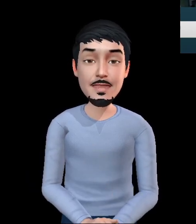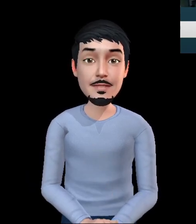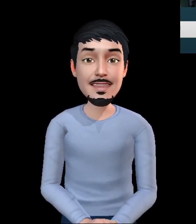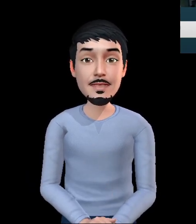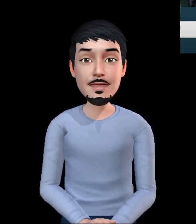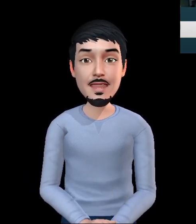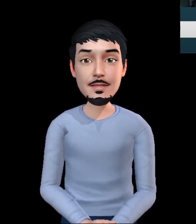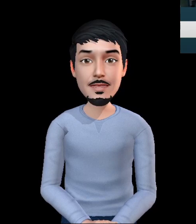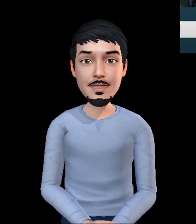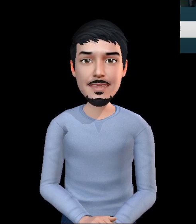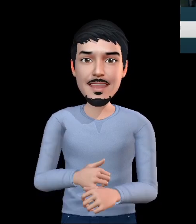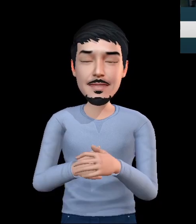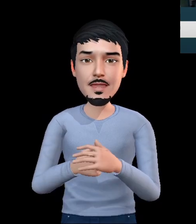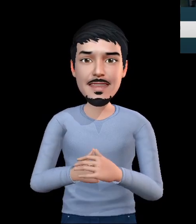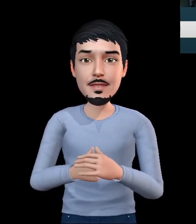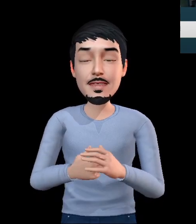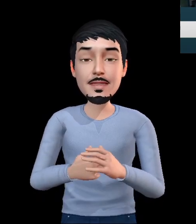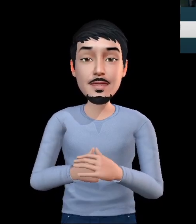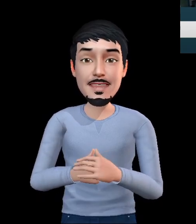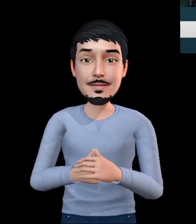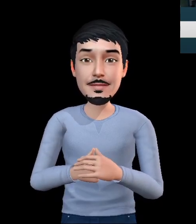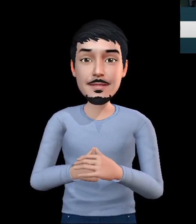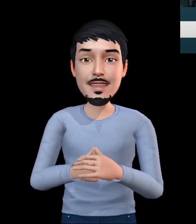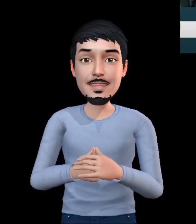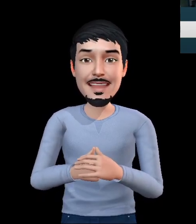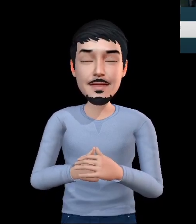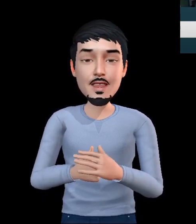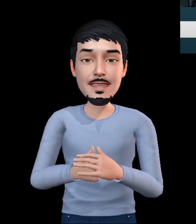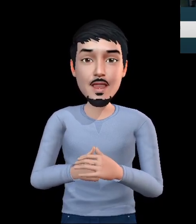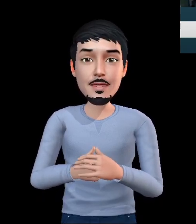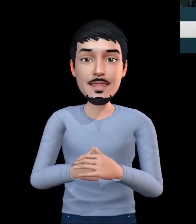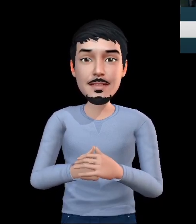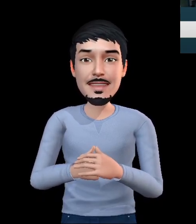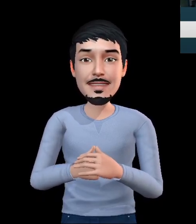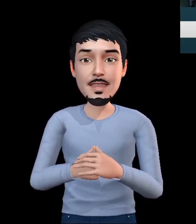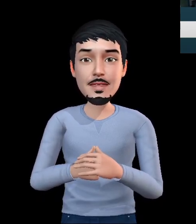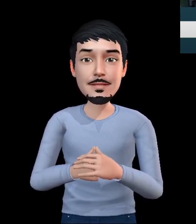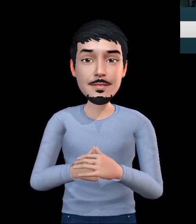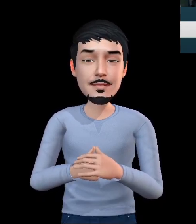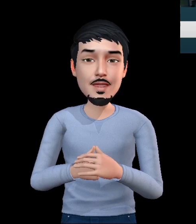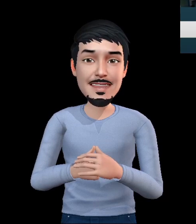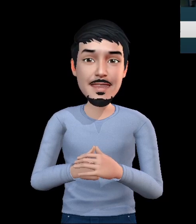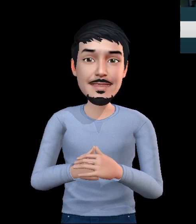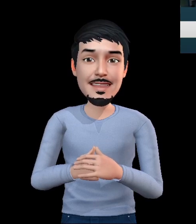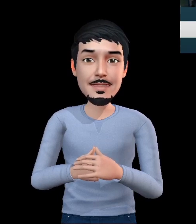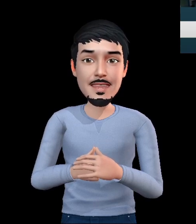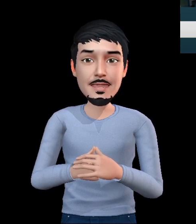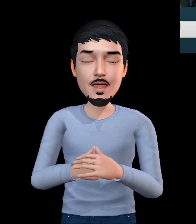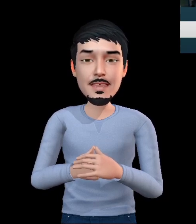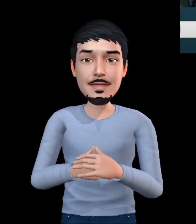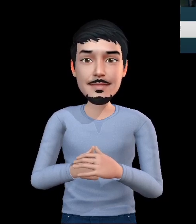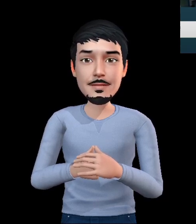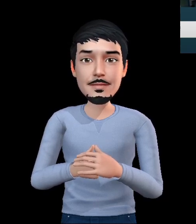think the Philippines should stop receiving military aid from other countries? Is that going to help the Philippines at all? What do you guys think? Put it